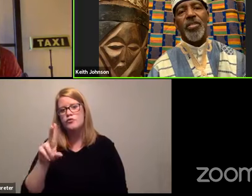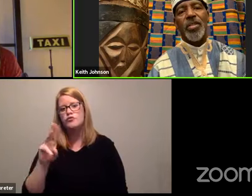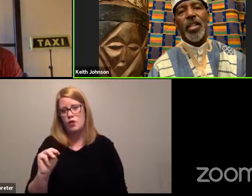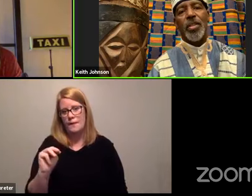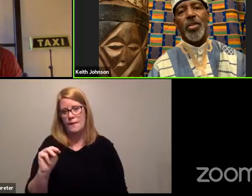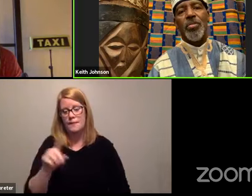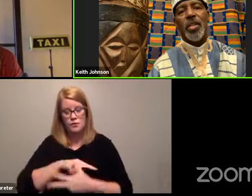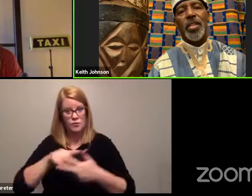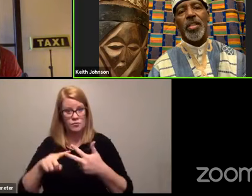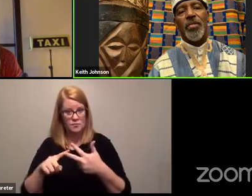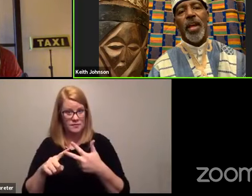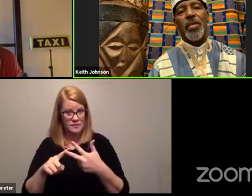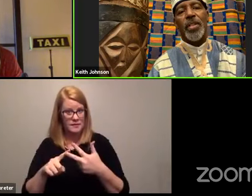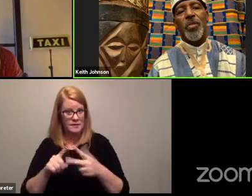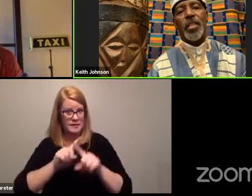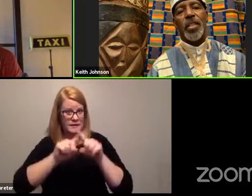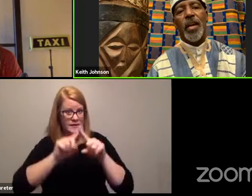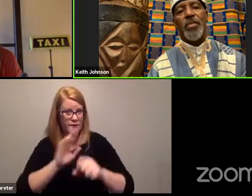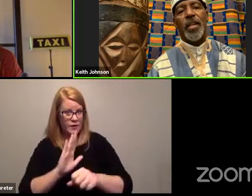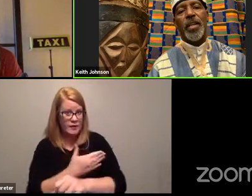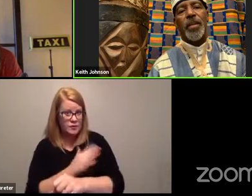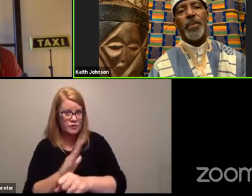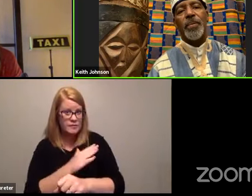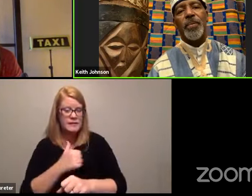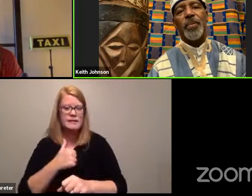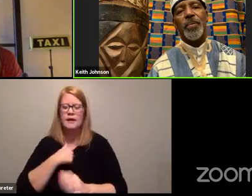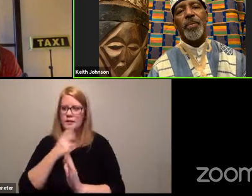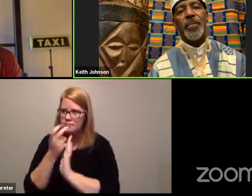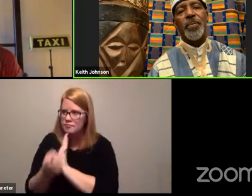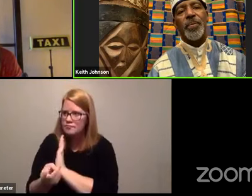understanding the traditional music found in West Africa.